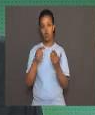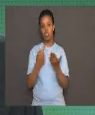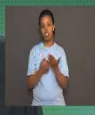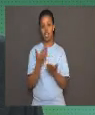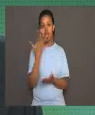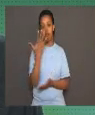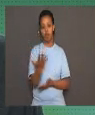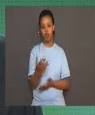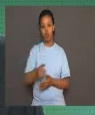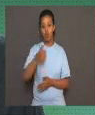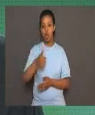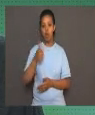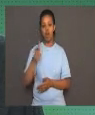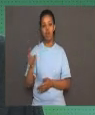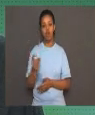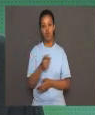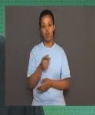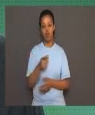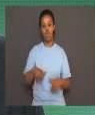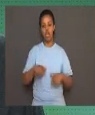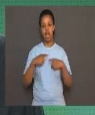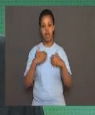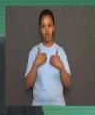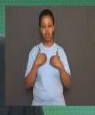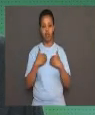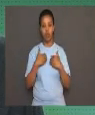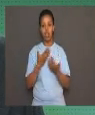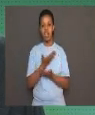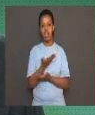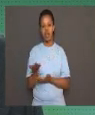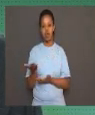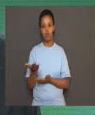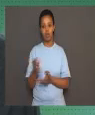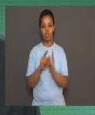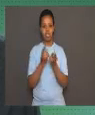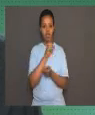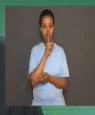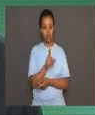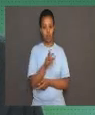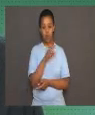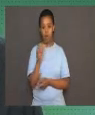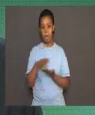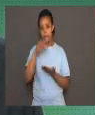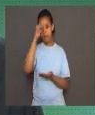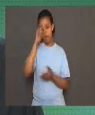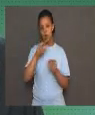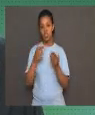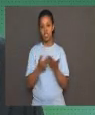5 main groups of living things. We will learn about